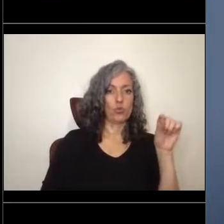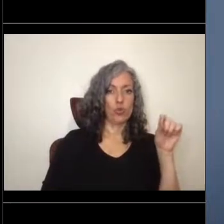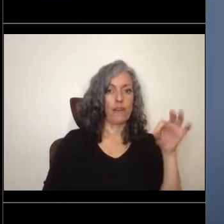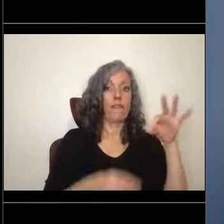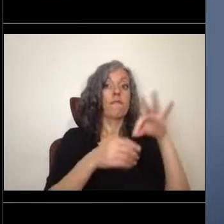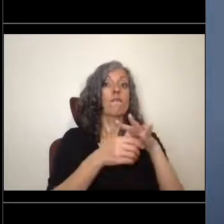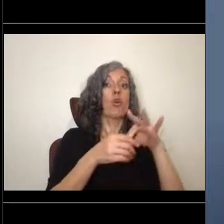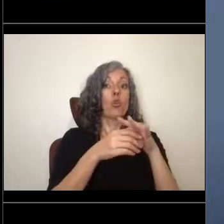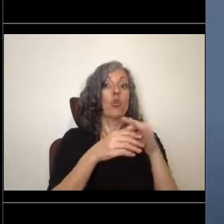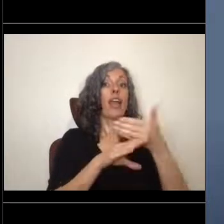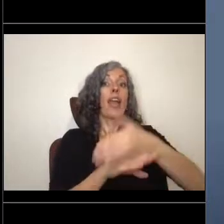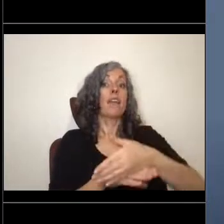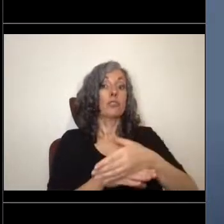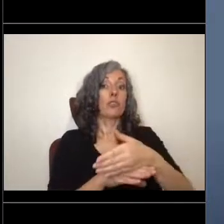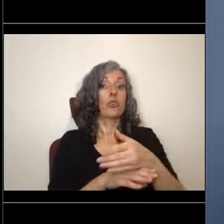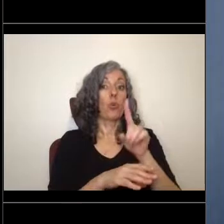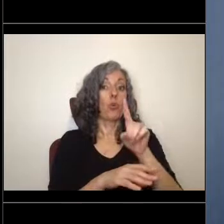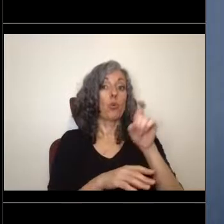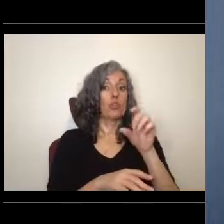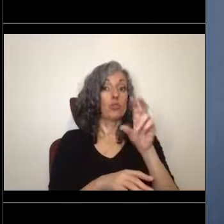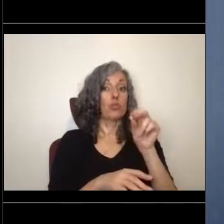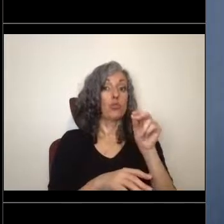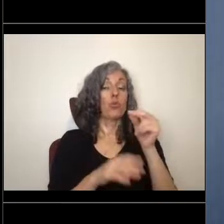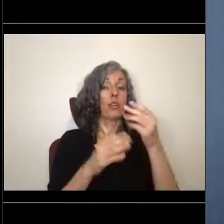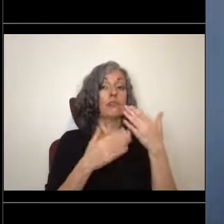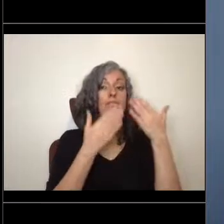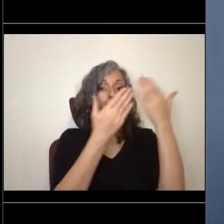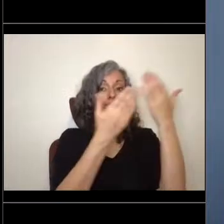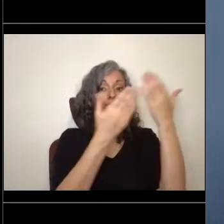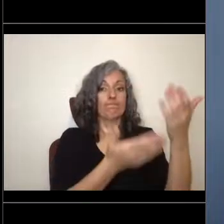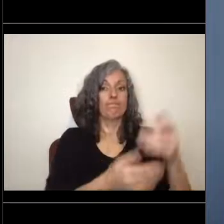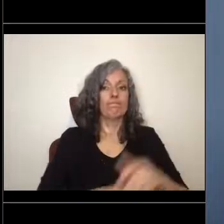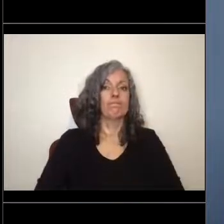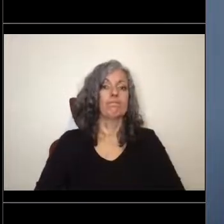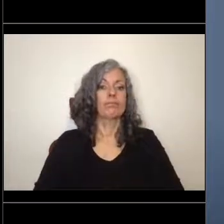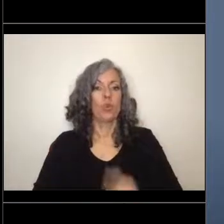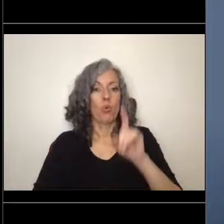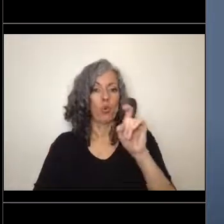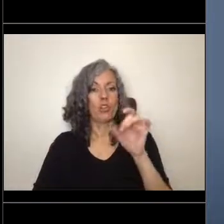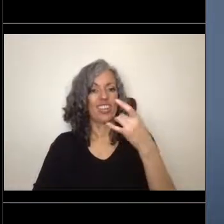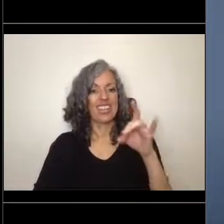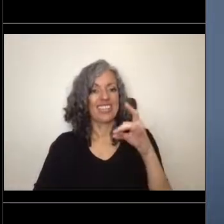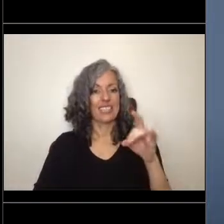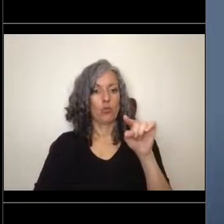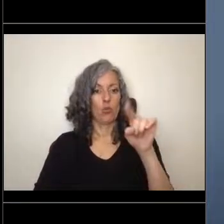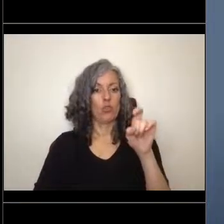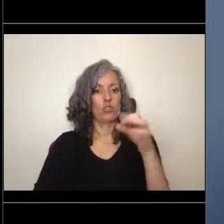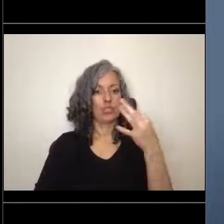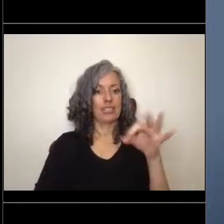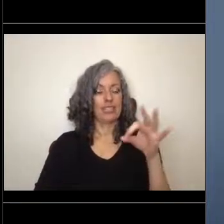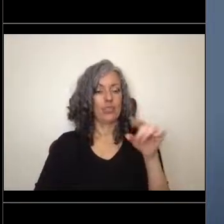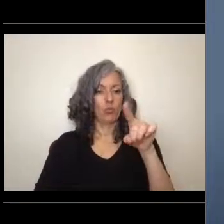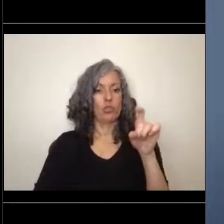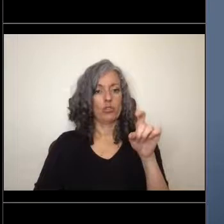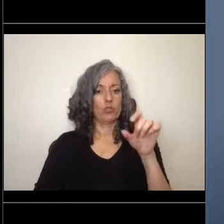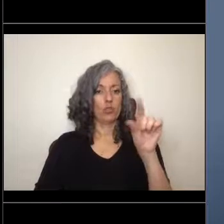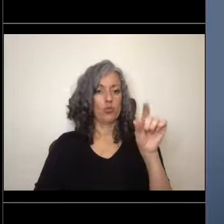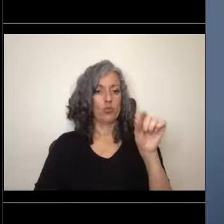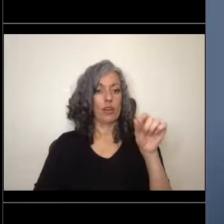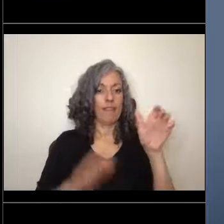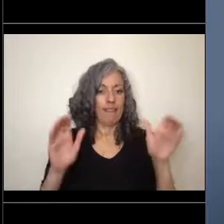item 120 has been presented. Tabs 118, 119, and 120 are action items to consider